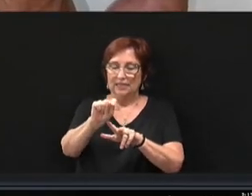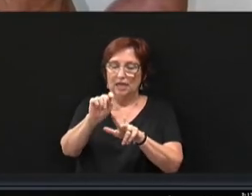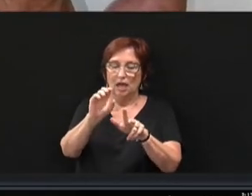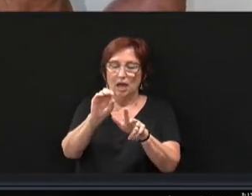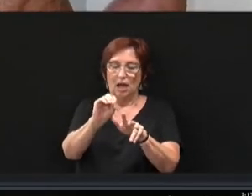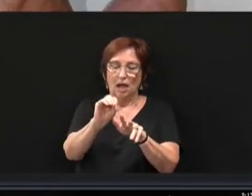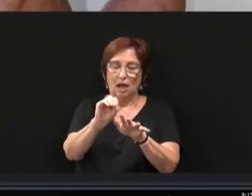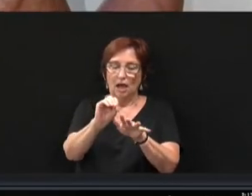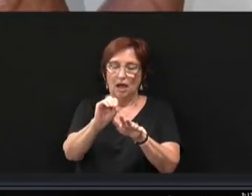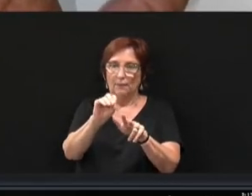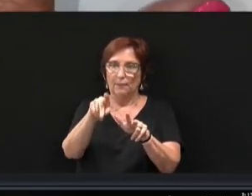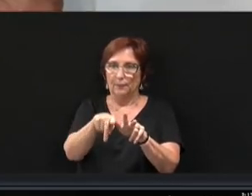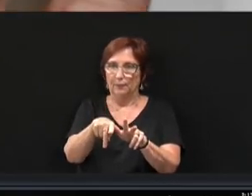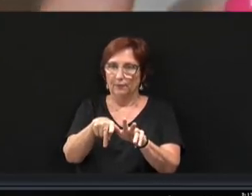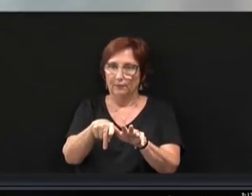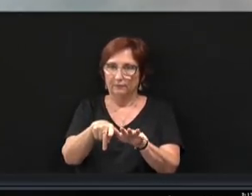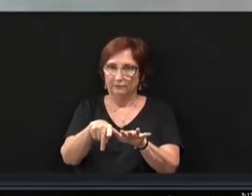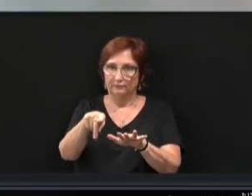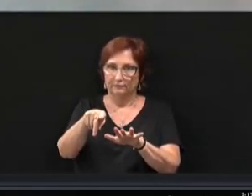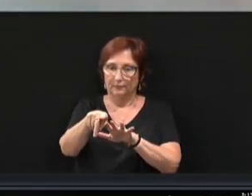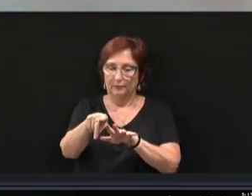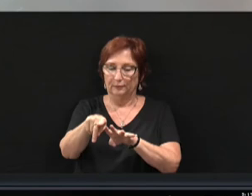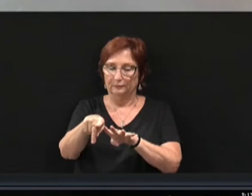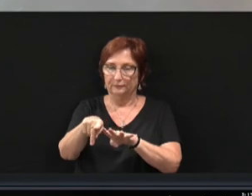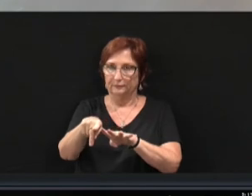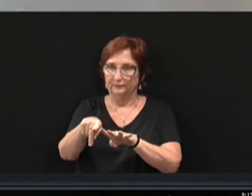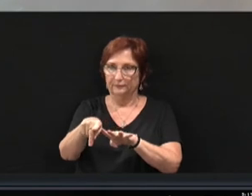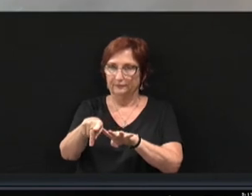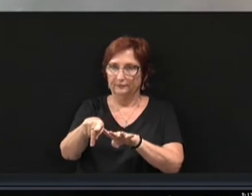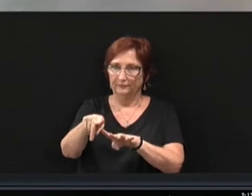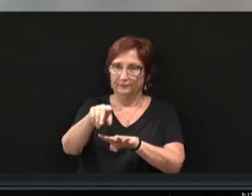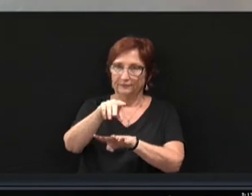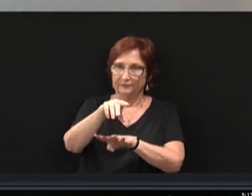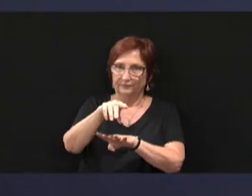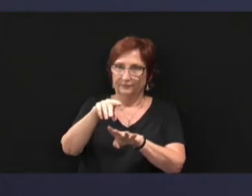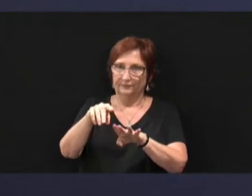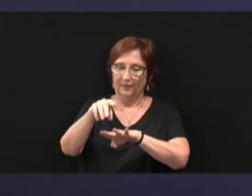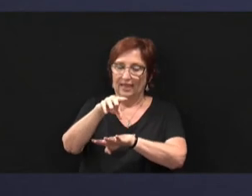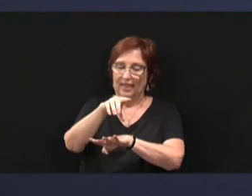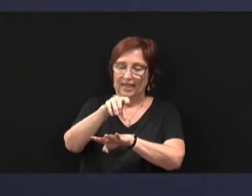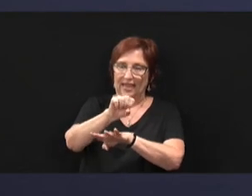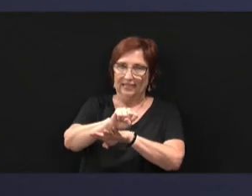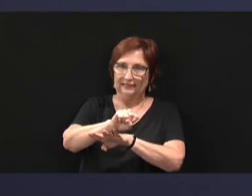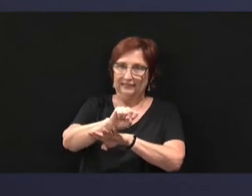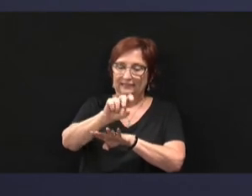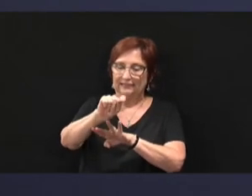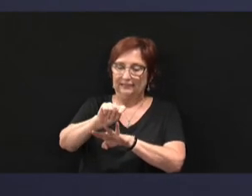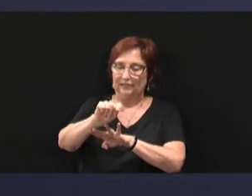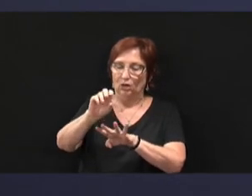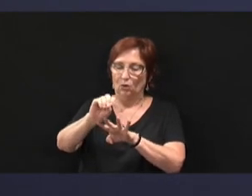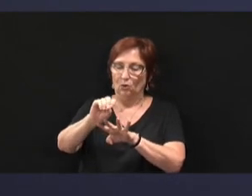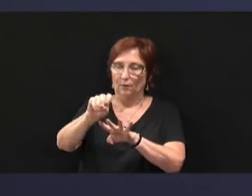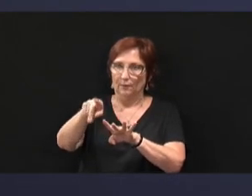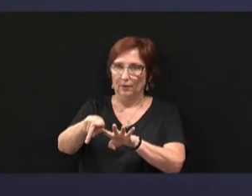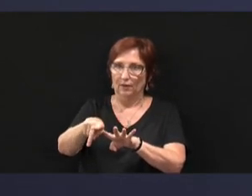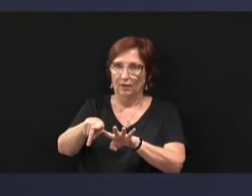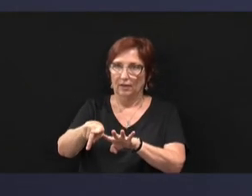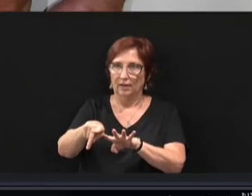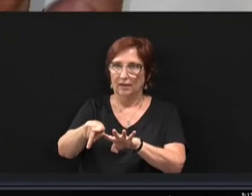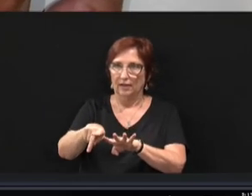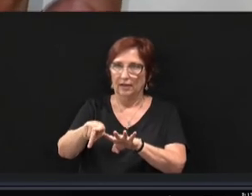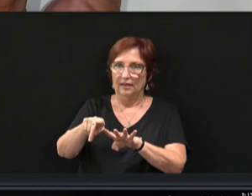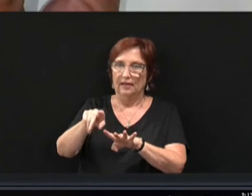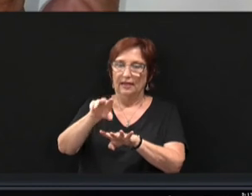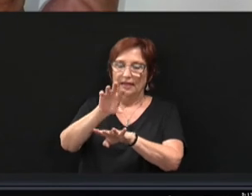Ah, very good. That's very good. Now the next one is flap. Say it.